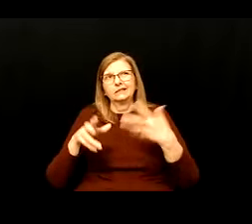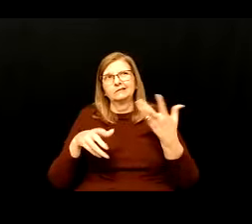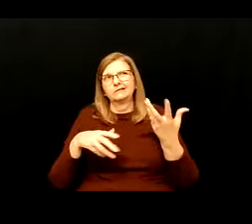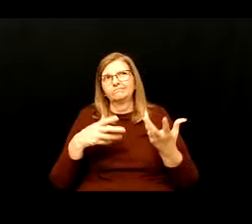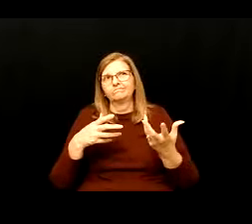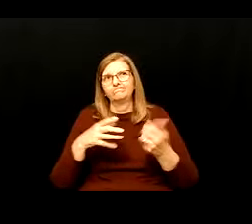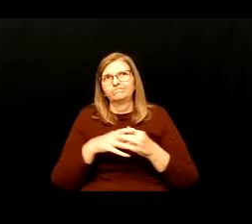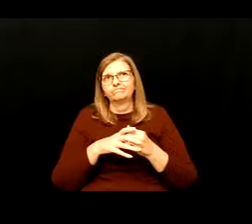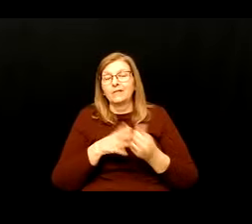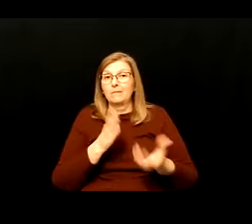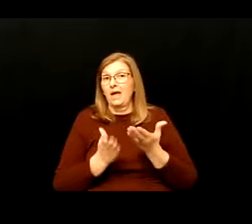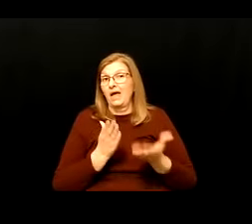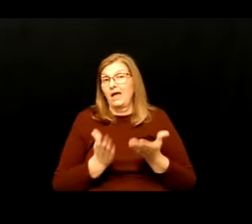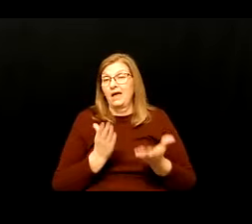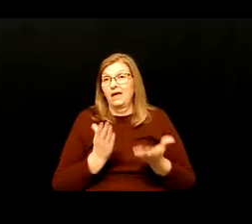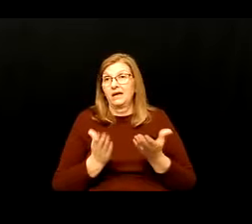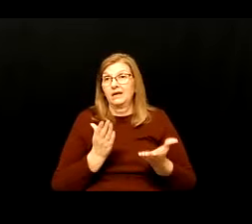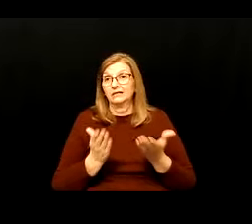might get,